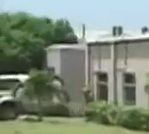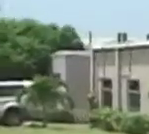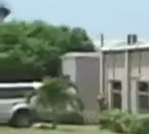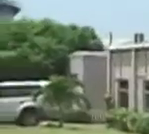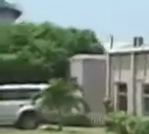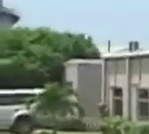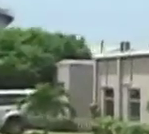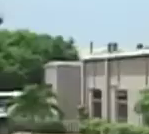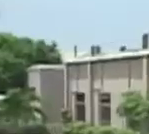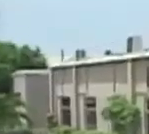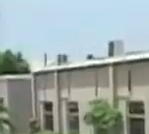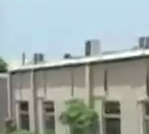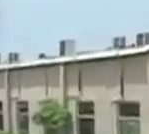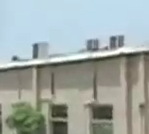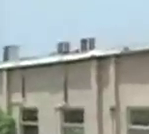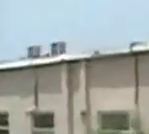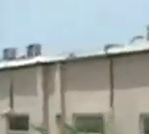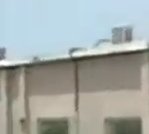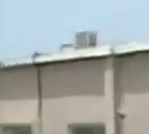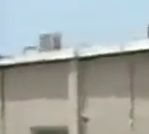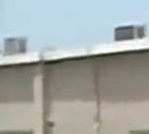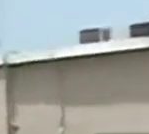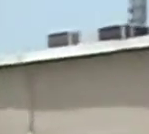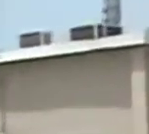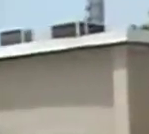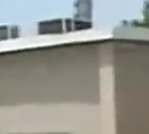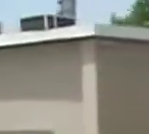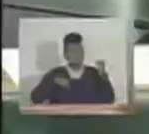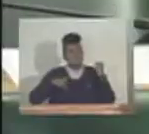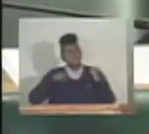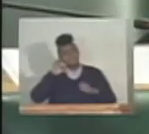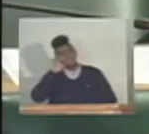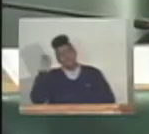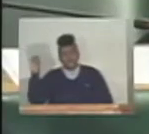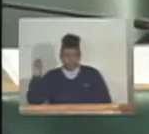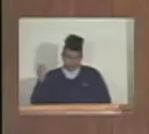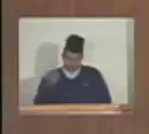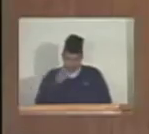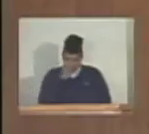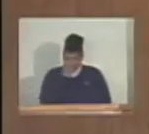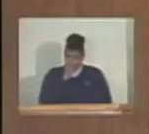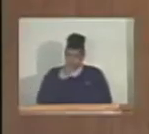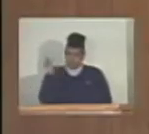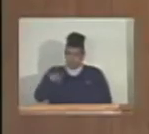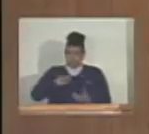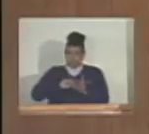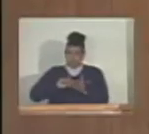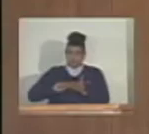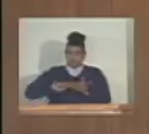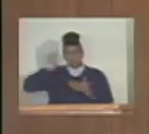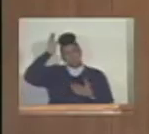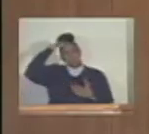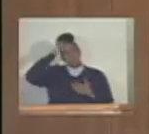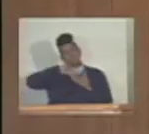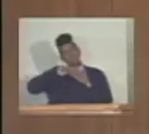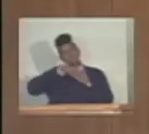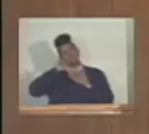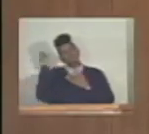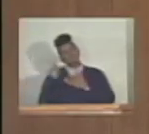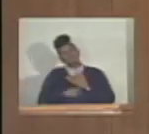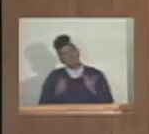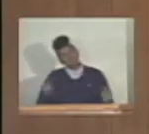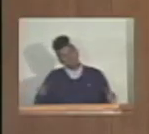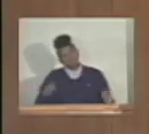Jamaica's position and even published clarifications on the executive order. But the red tape continues. Delays